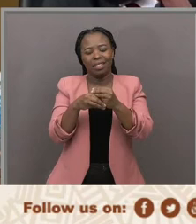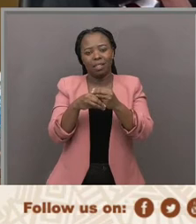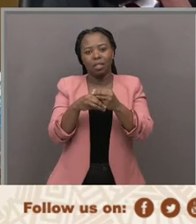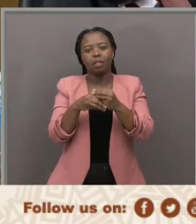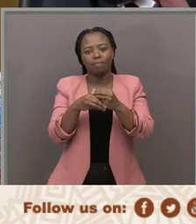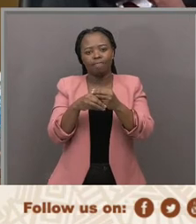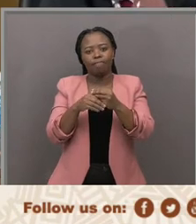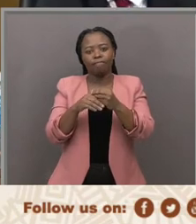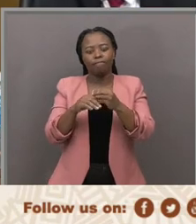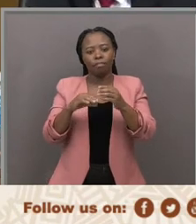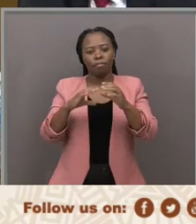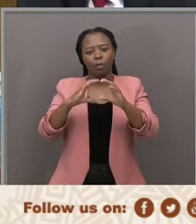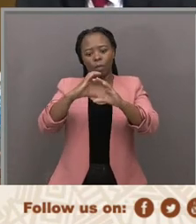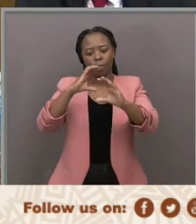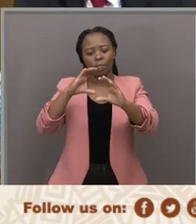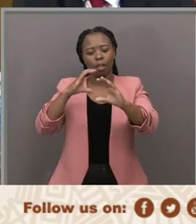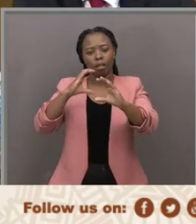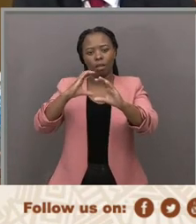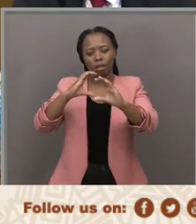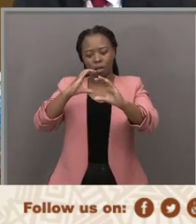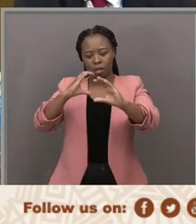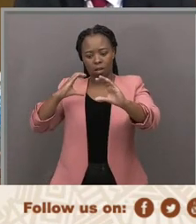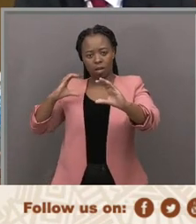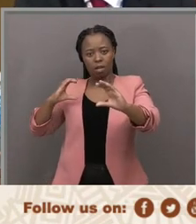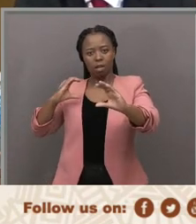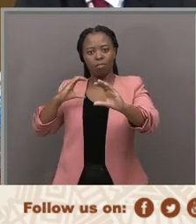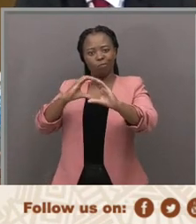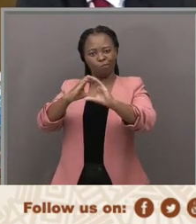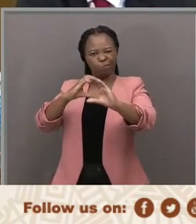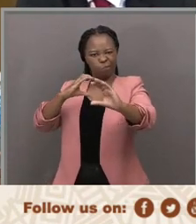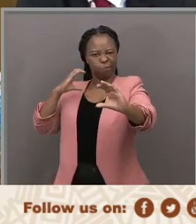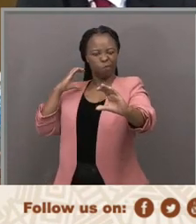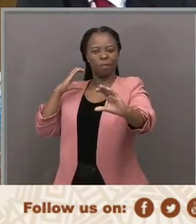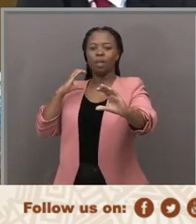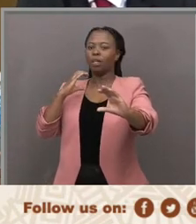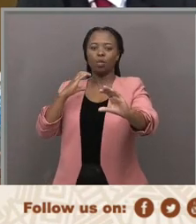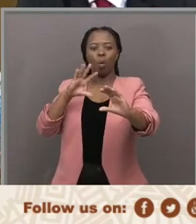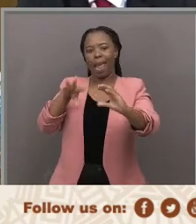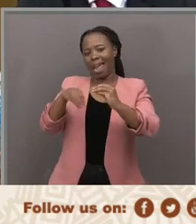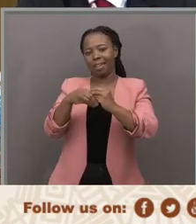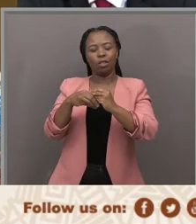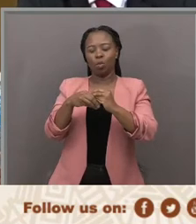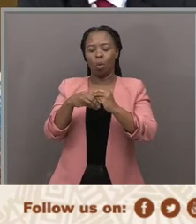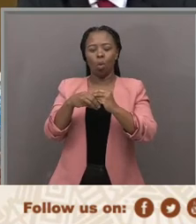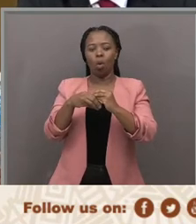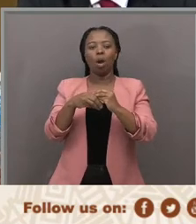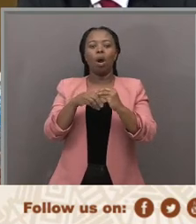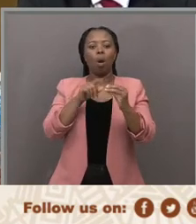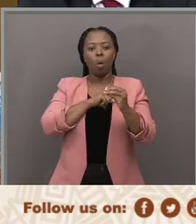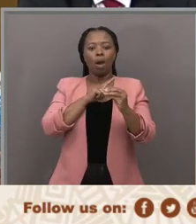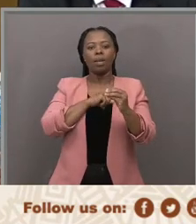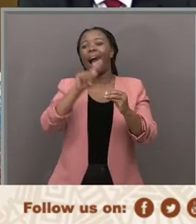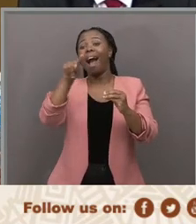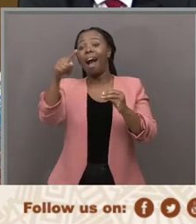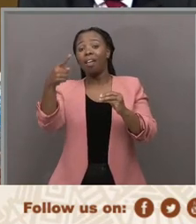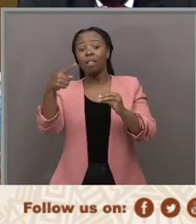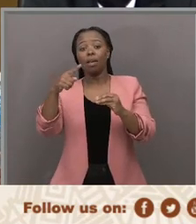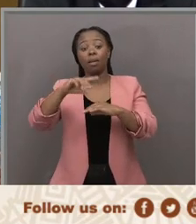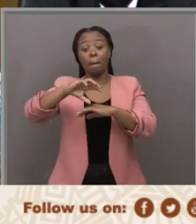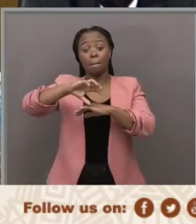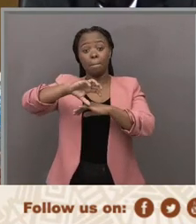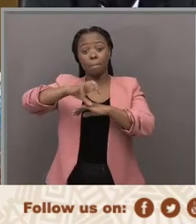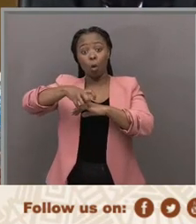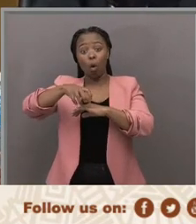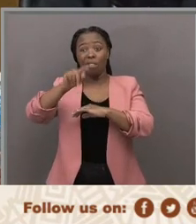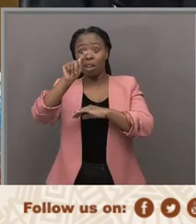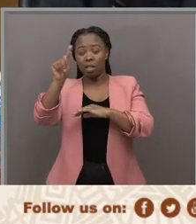but we are expanding. The Gautrain infrastructure will be expanded to the different parts of our province. I also